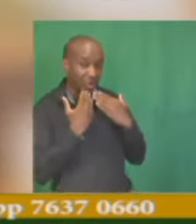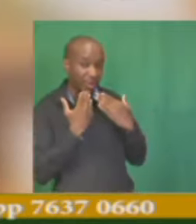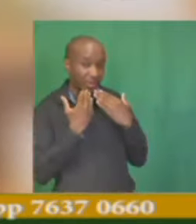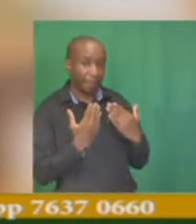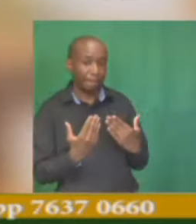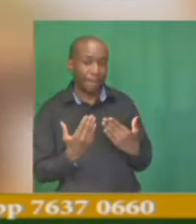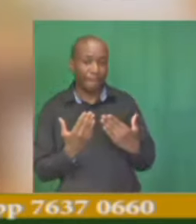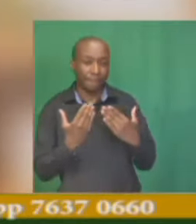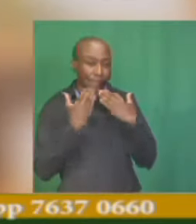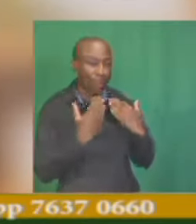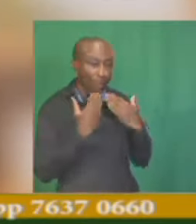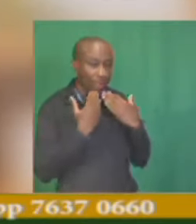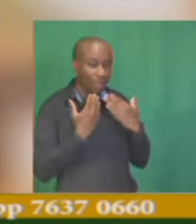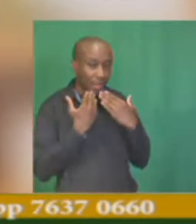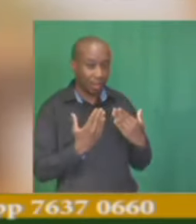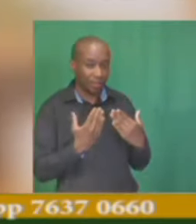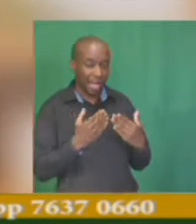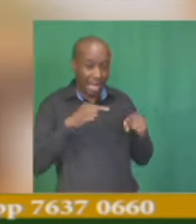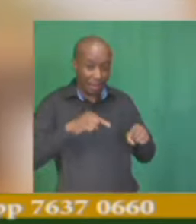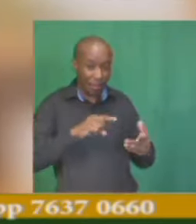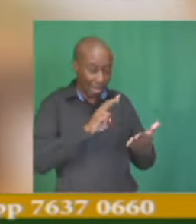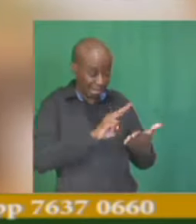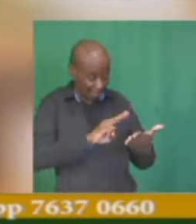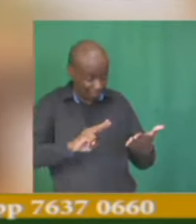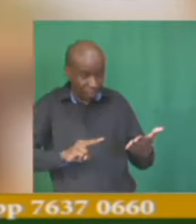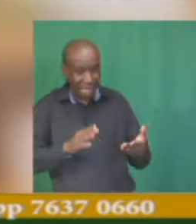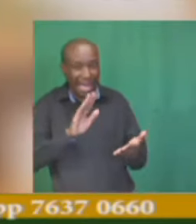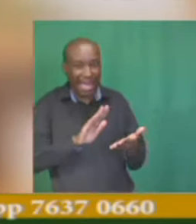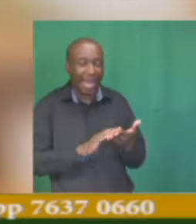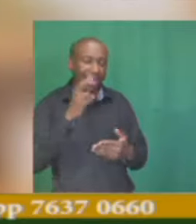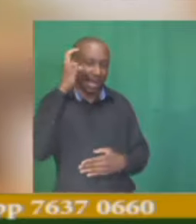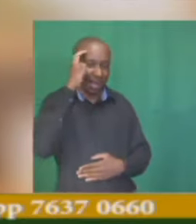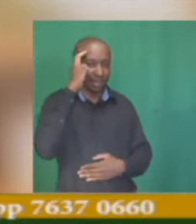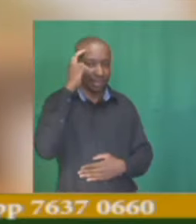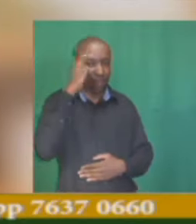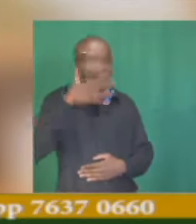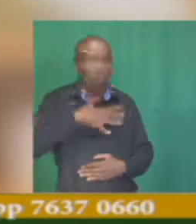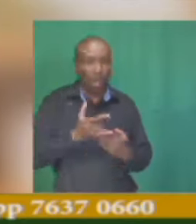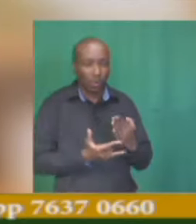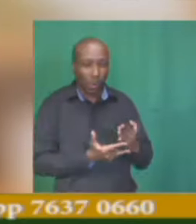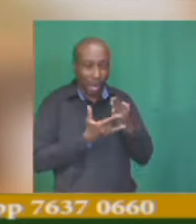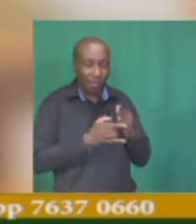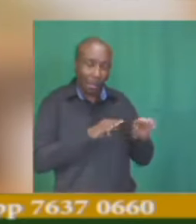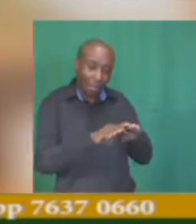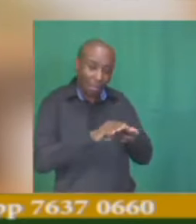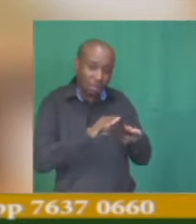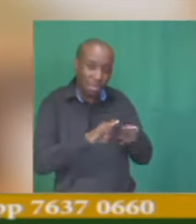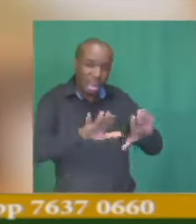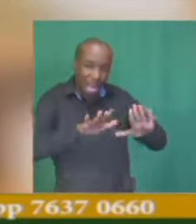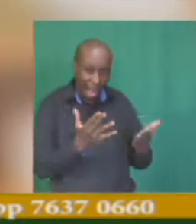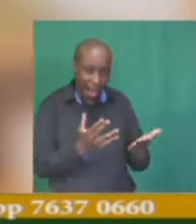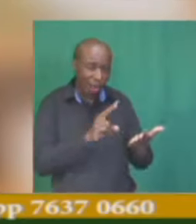be looking into reading and understanding. So we're trying to help our learners how they can actually read